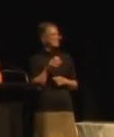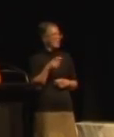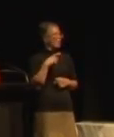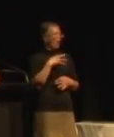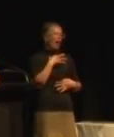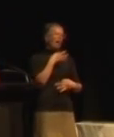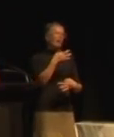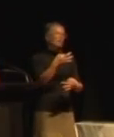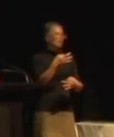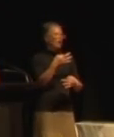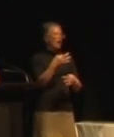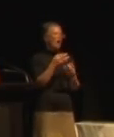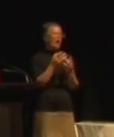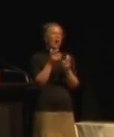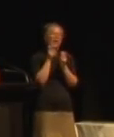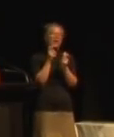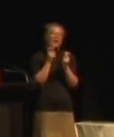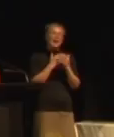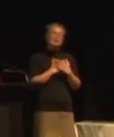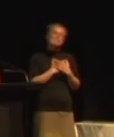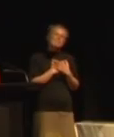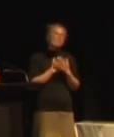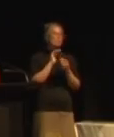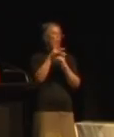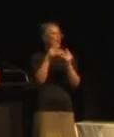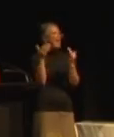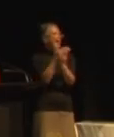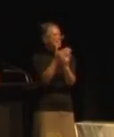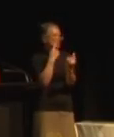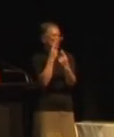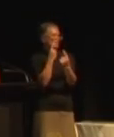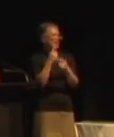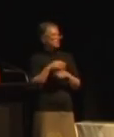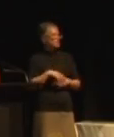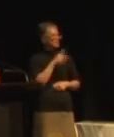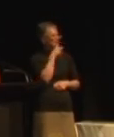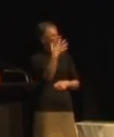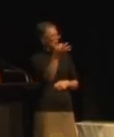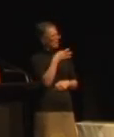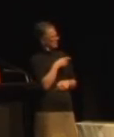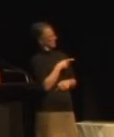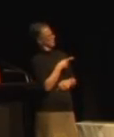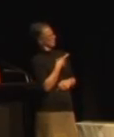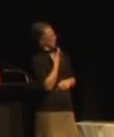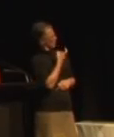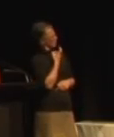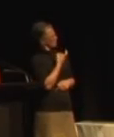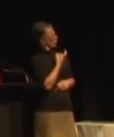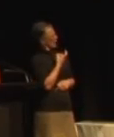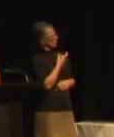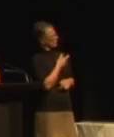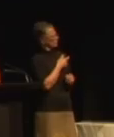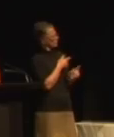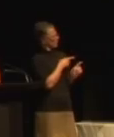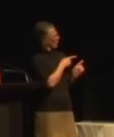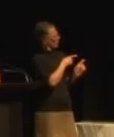I care deeply about access to information. People often ask me about my odd career path, from libraries to